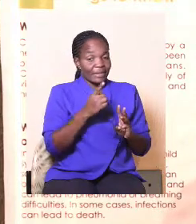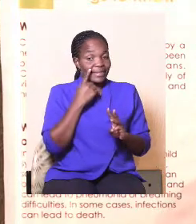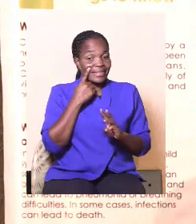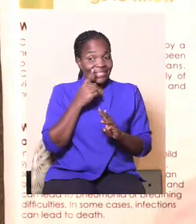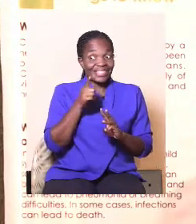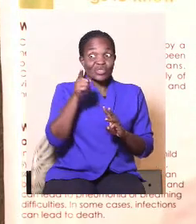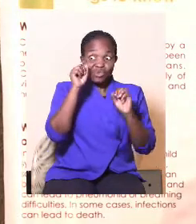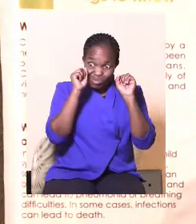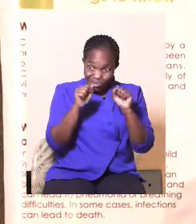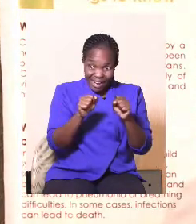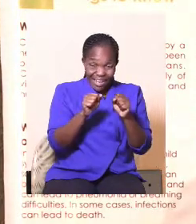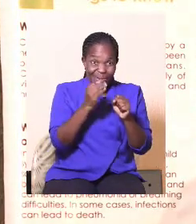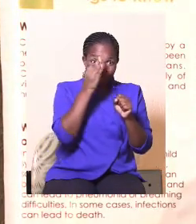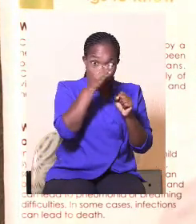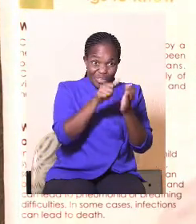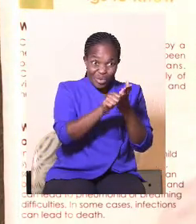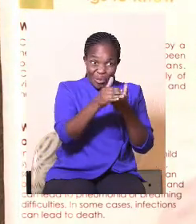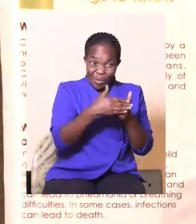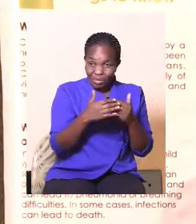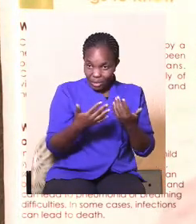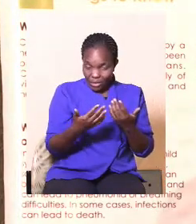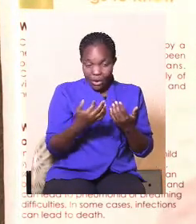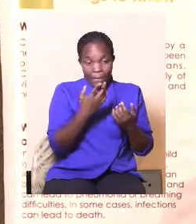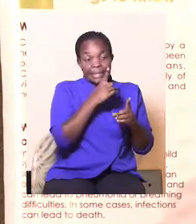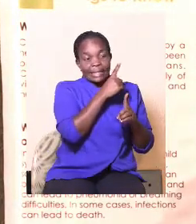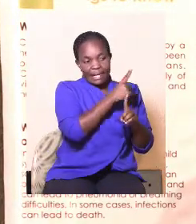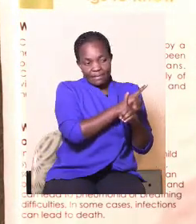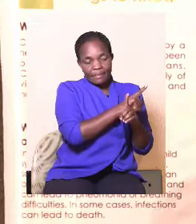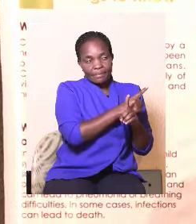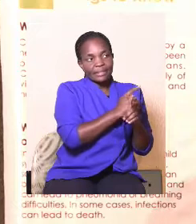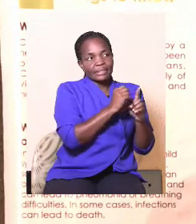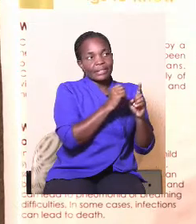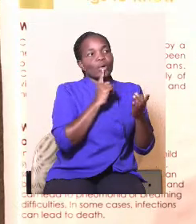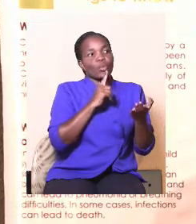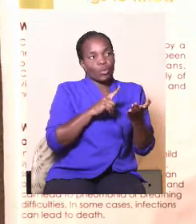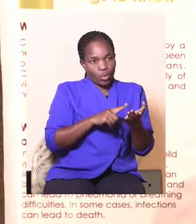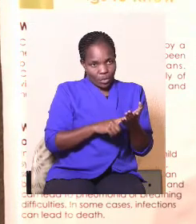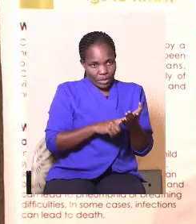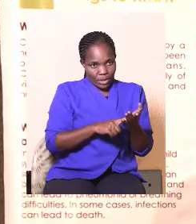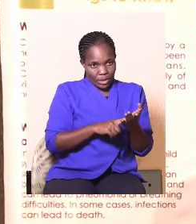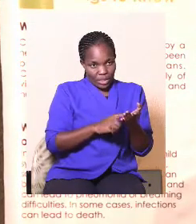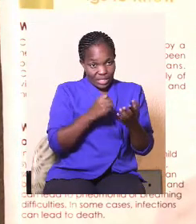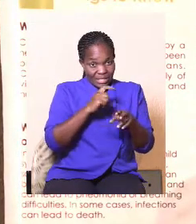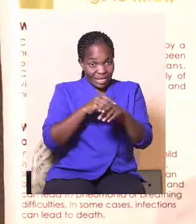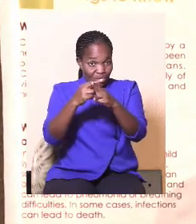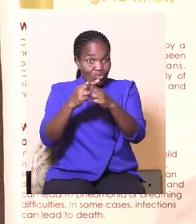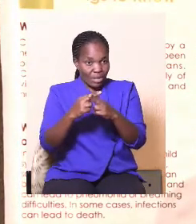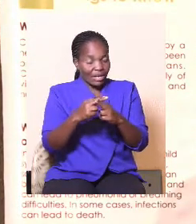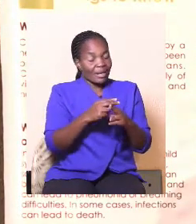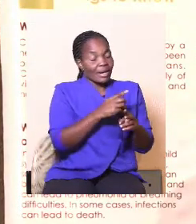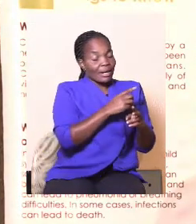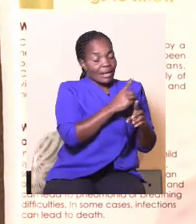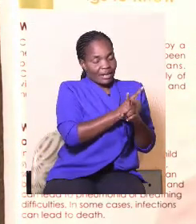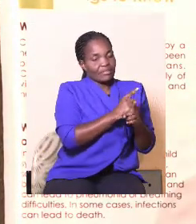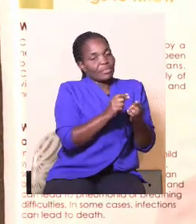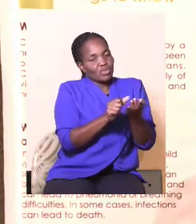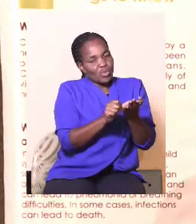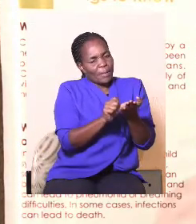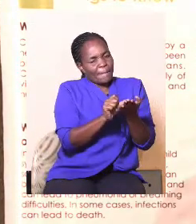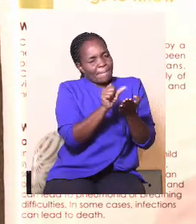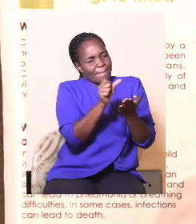good thing is that government is coming to your rescue by guaranteeing those loans. And these loans are actually meant for